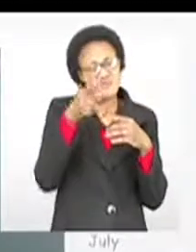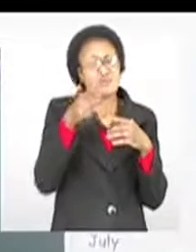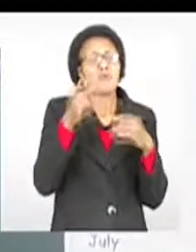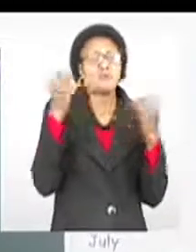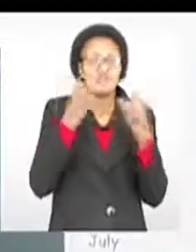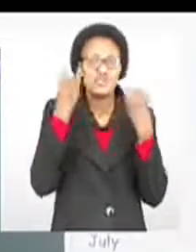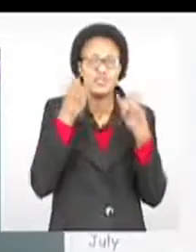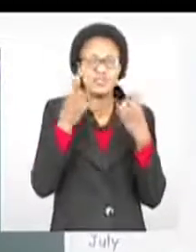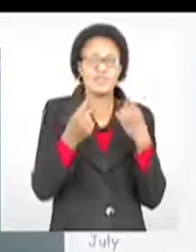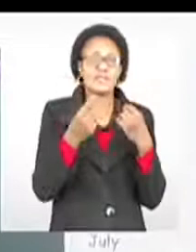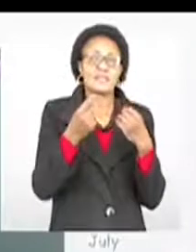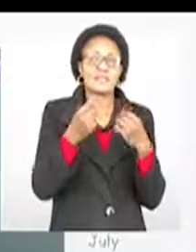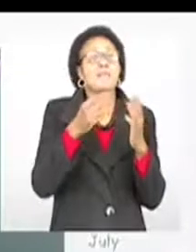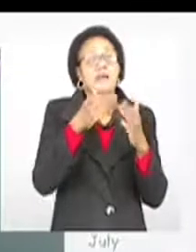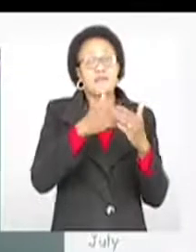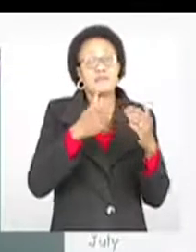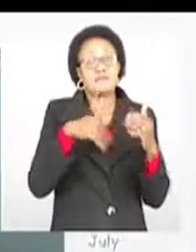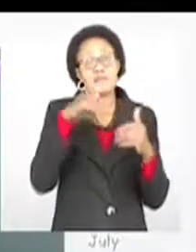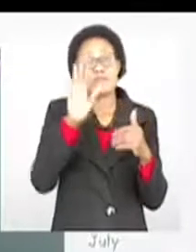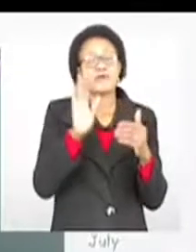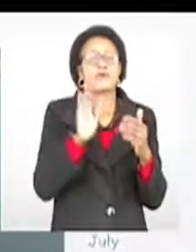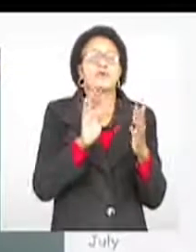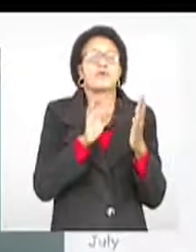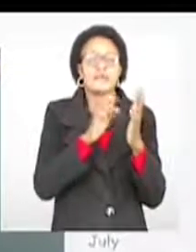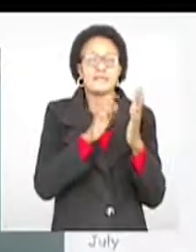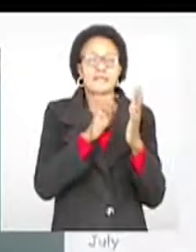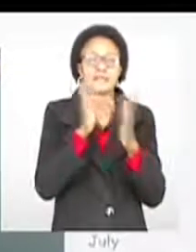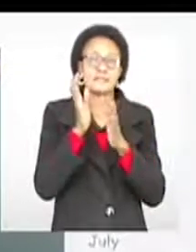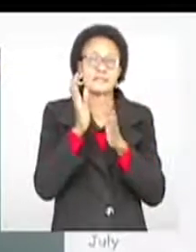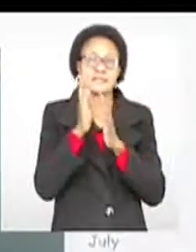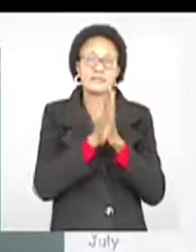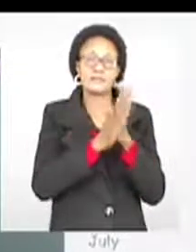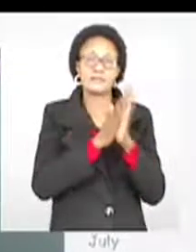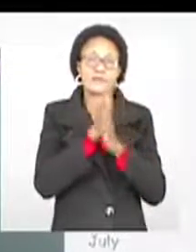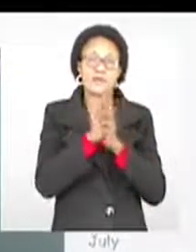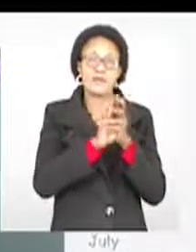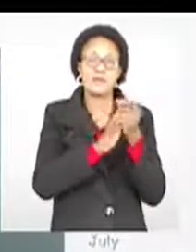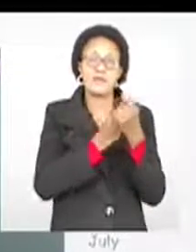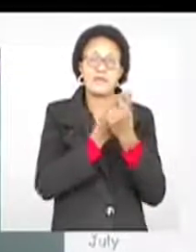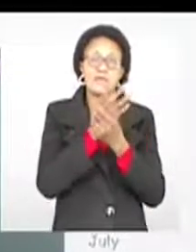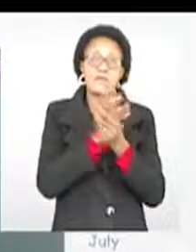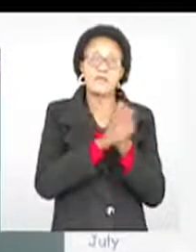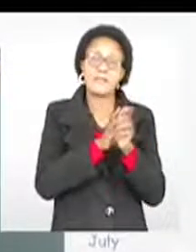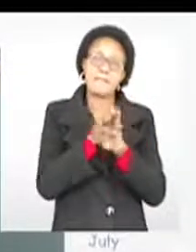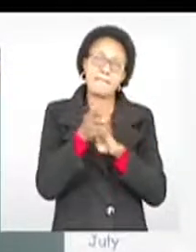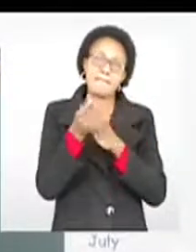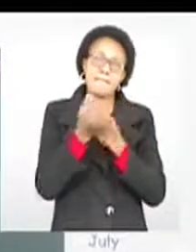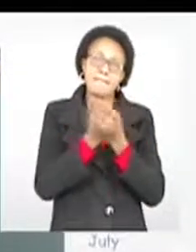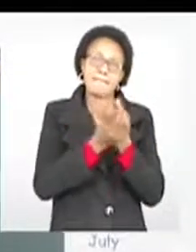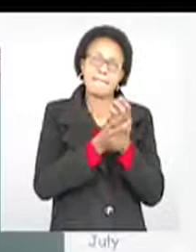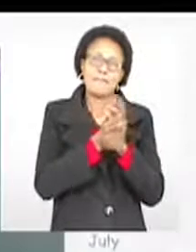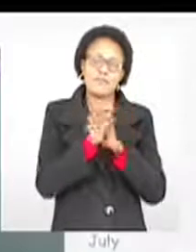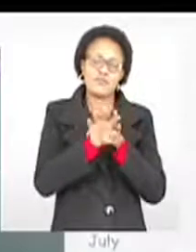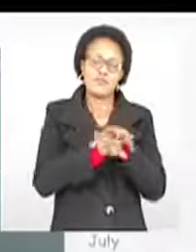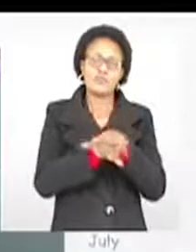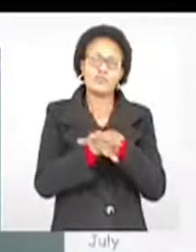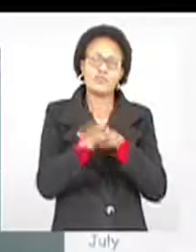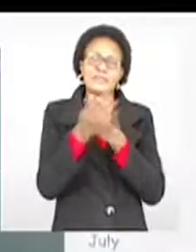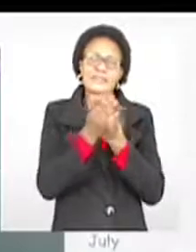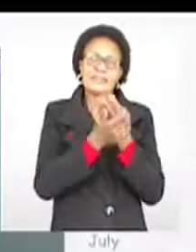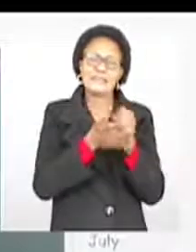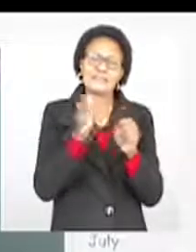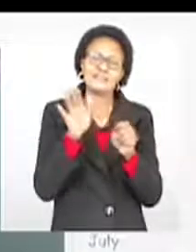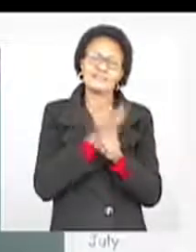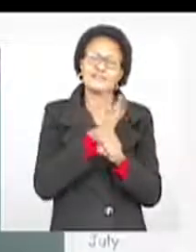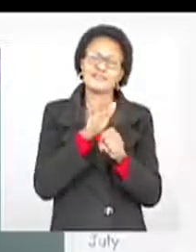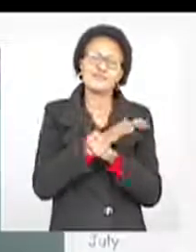So please make sure that your hands are fully sanitized, not just inside, but outside as well. And